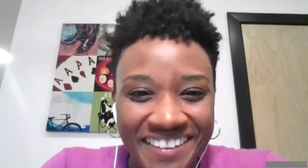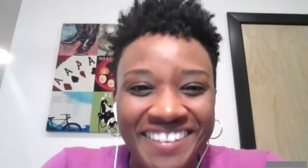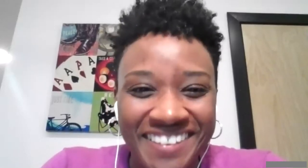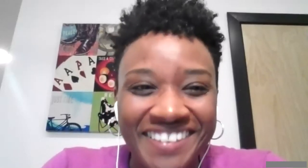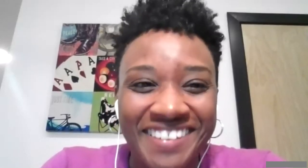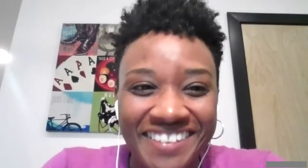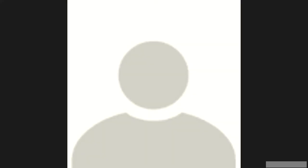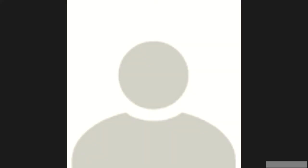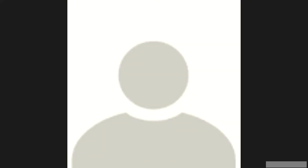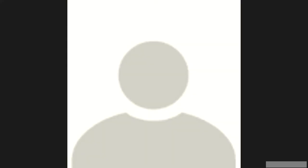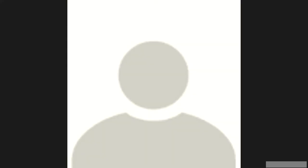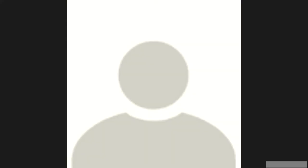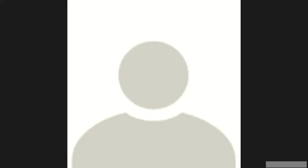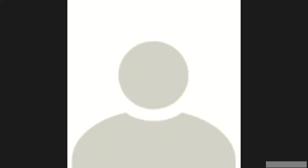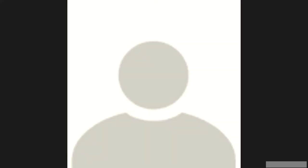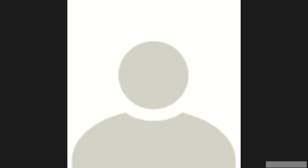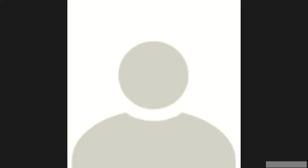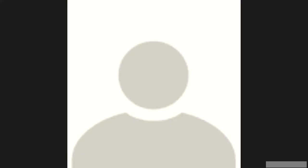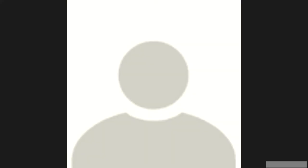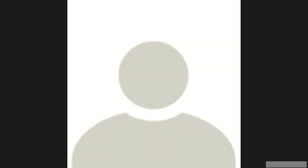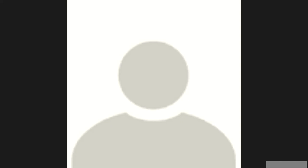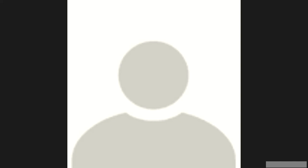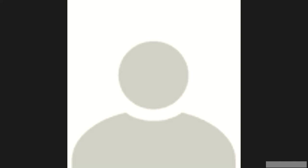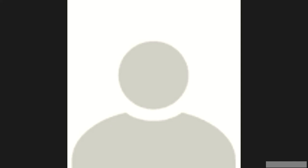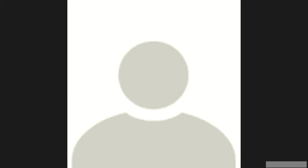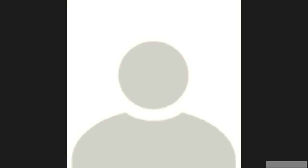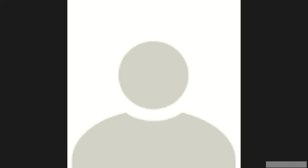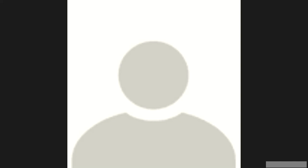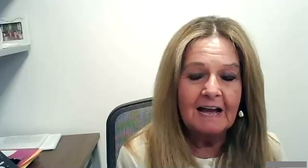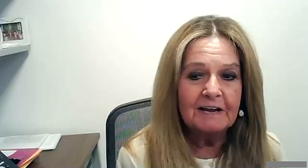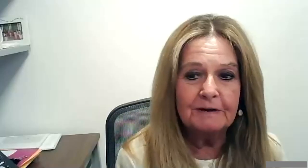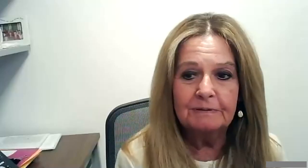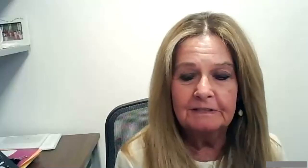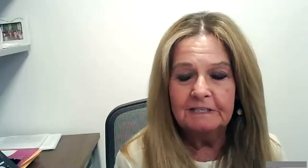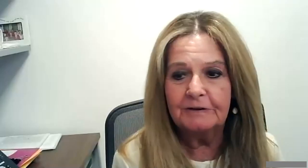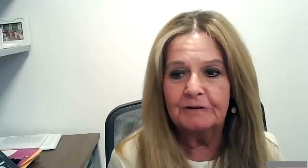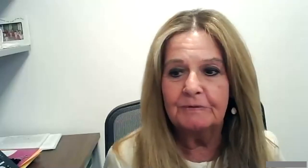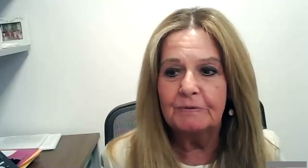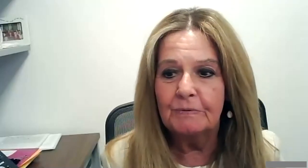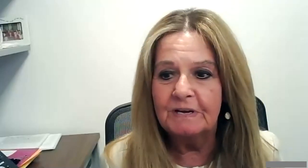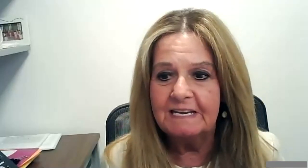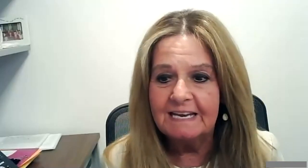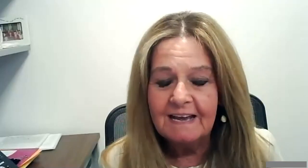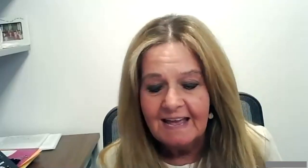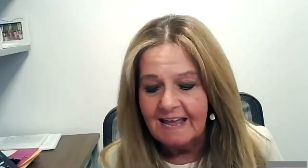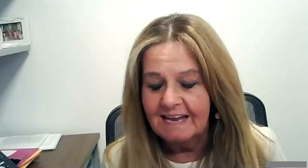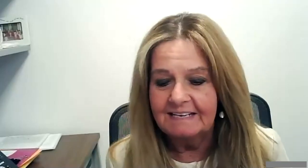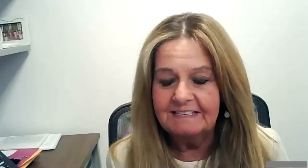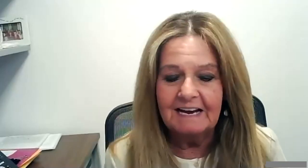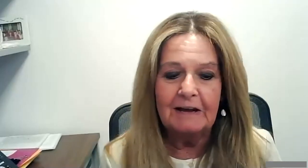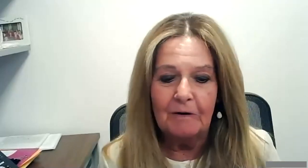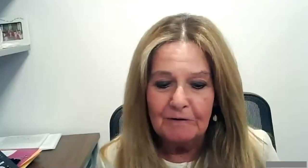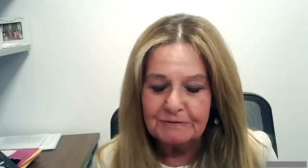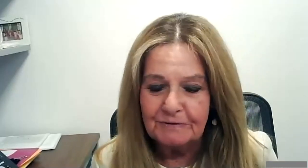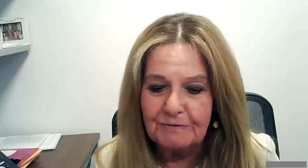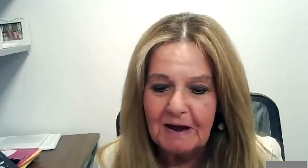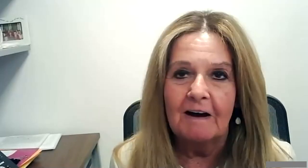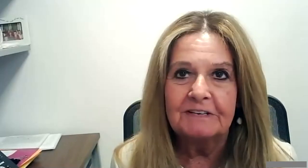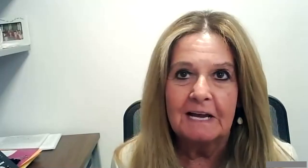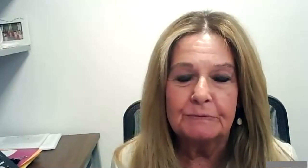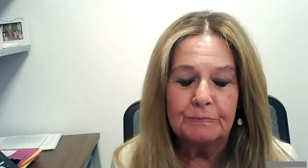definitely. Great. It's important. I would say as well, I completely agree with Whitney. And I